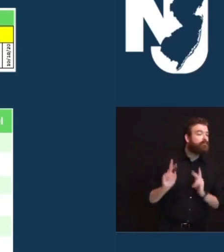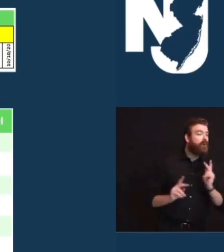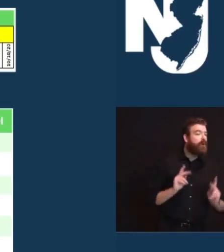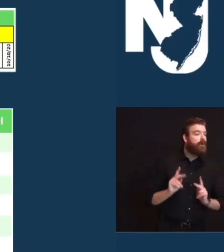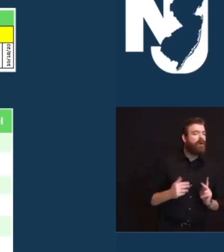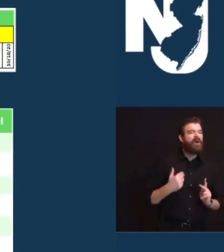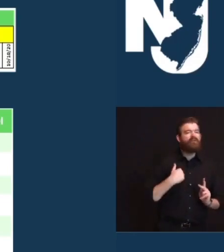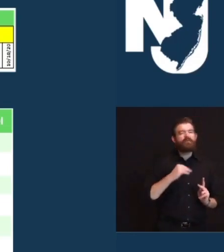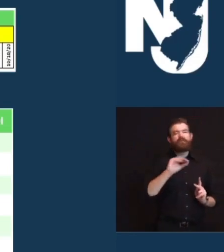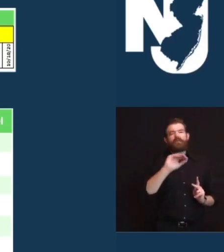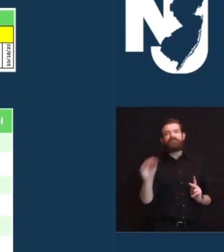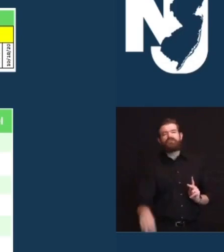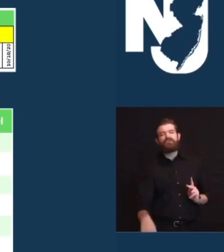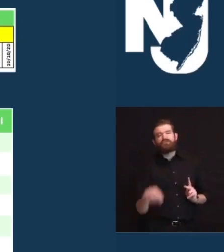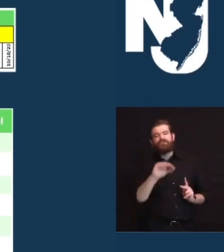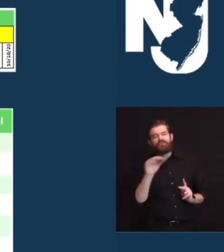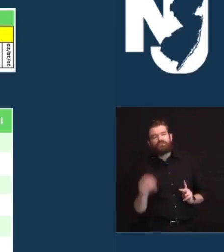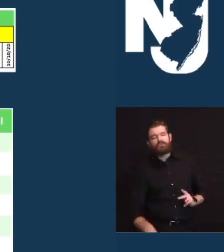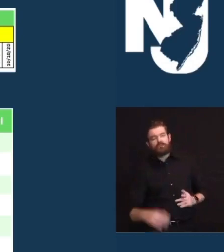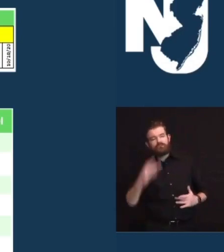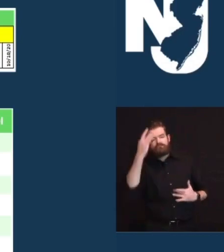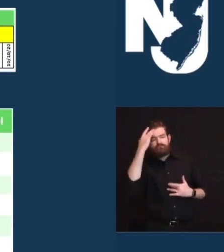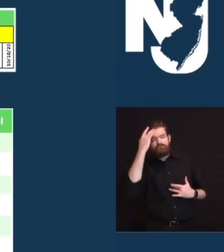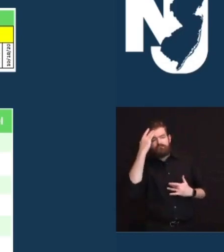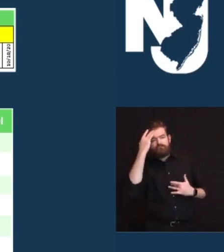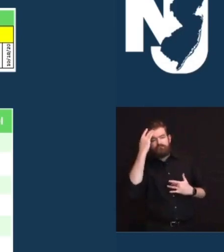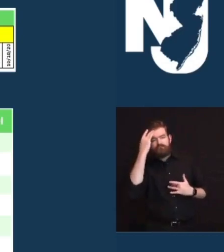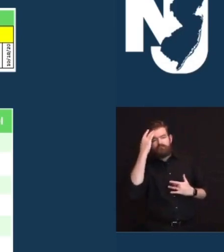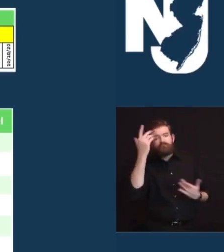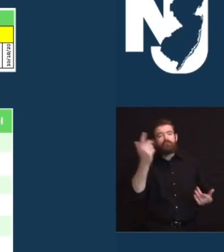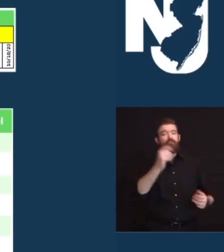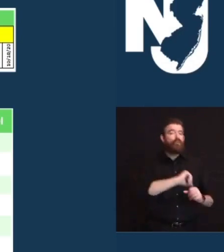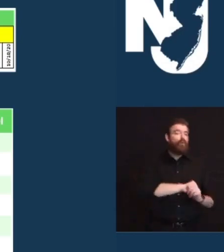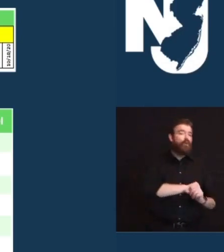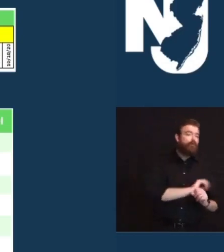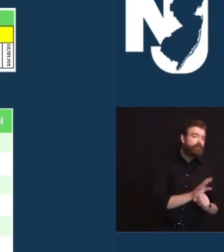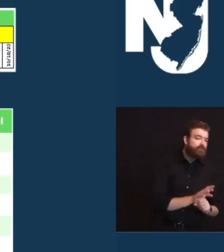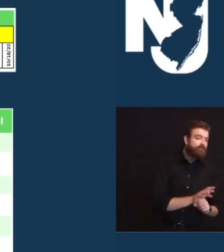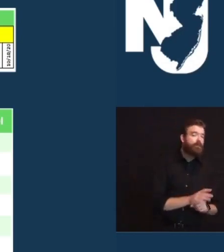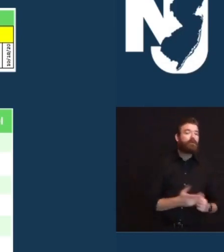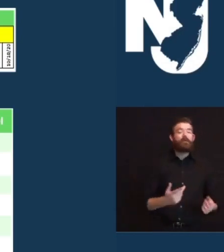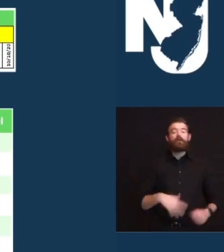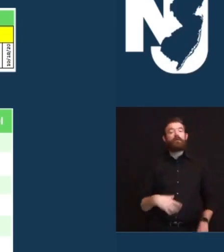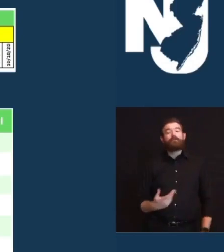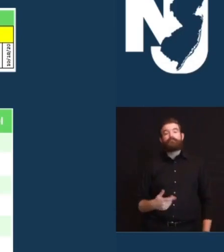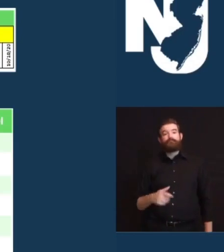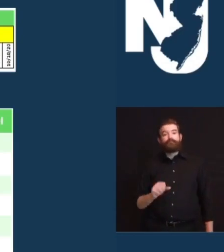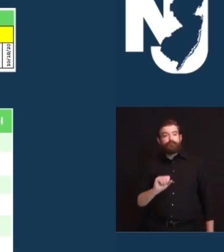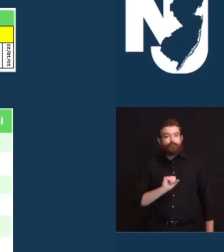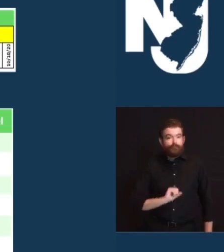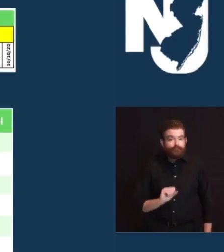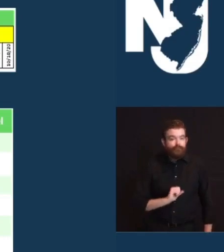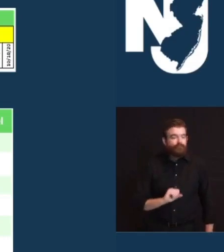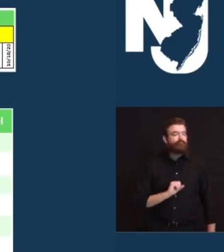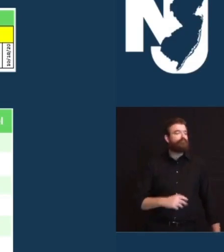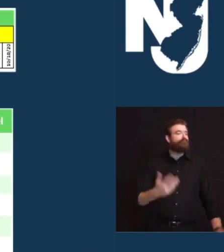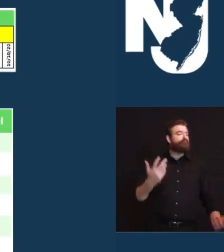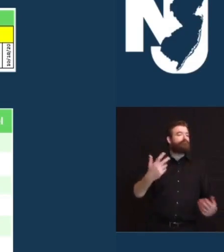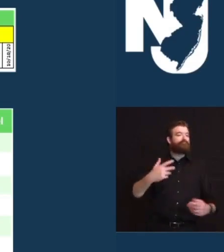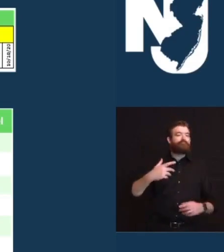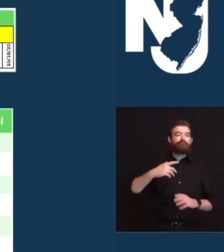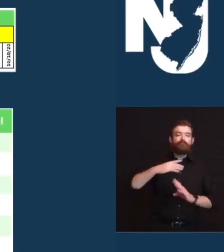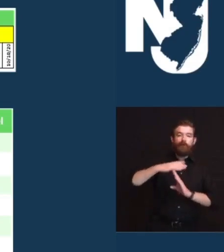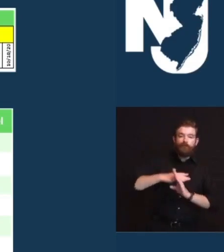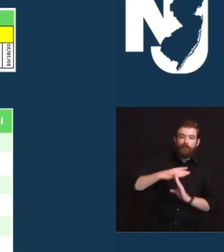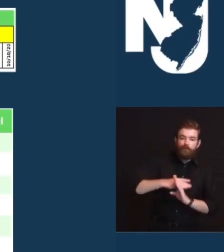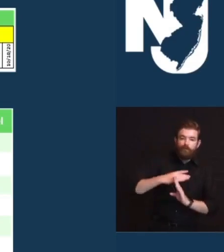illnesses, which is defined as fever and cough, or dyspnea, shortness of breath, difficulty breathing, or the